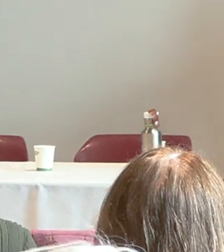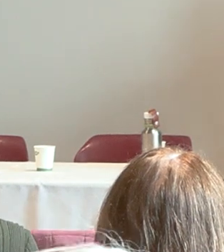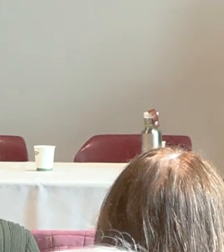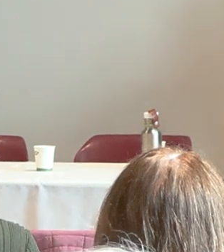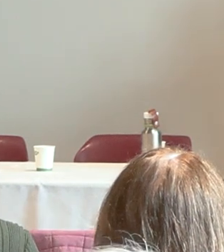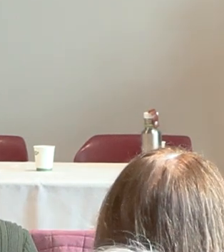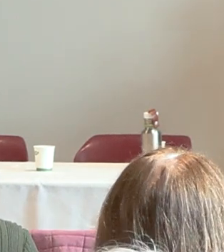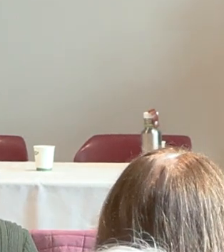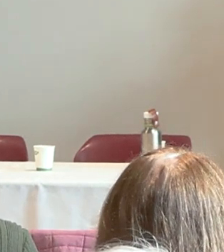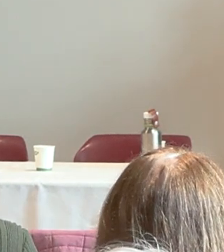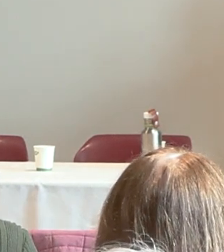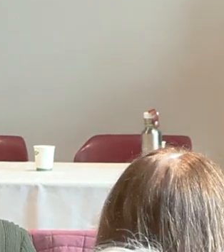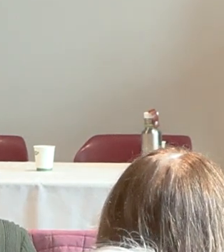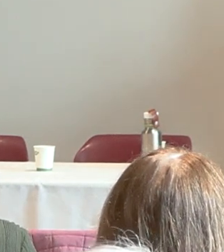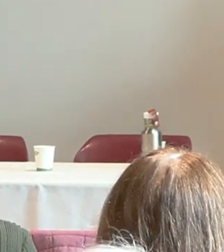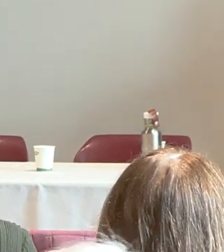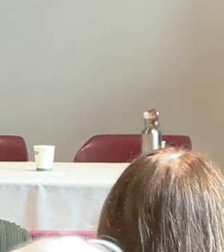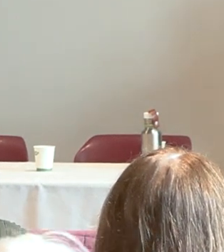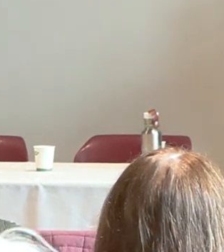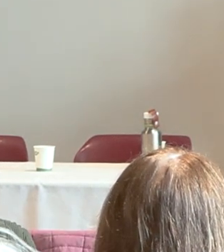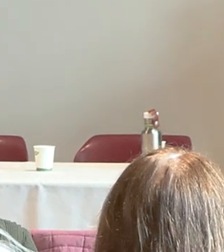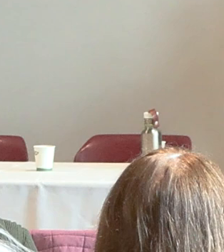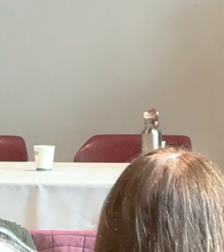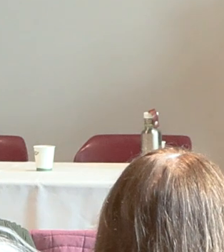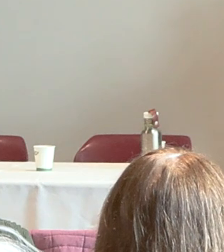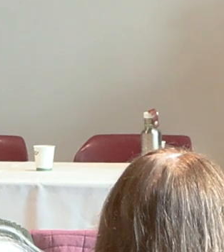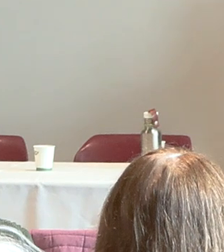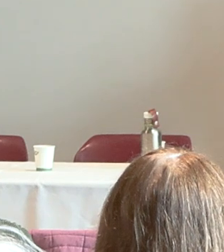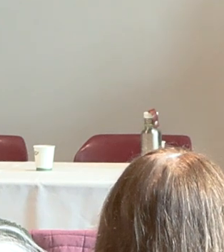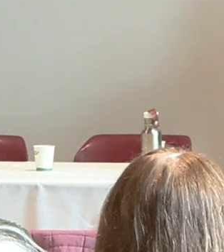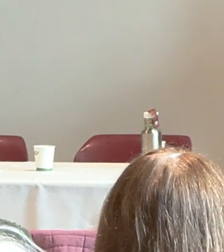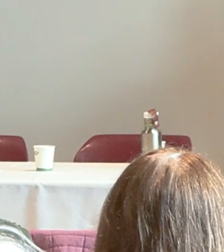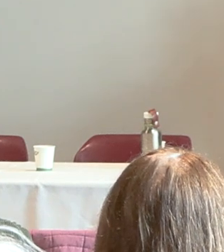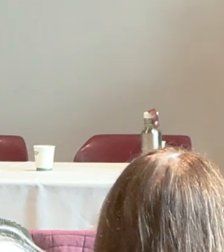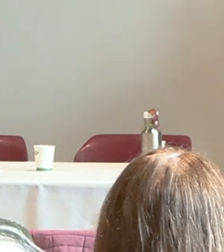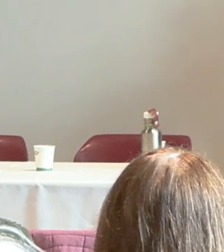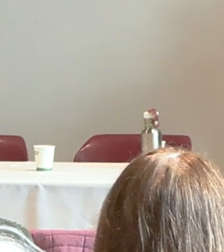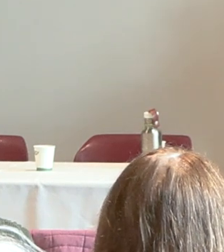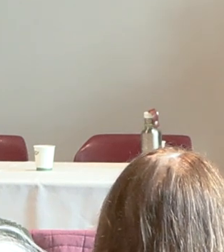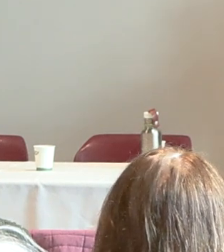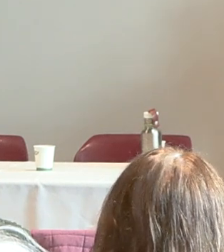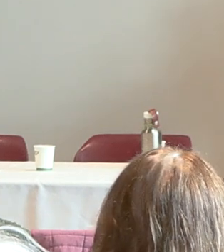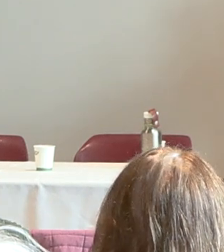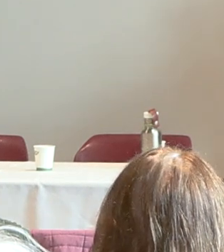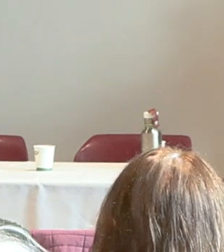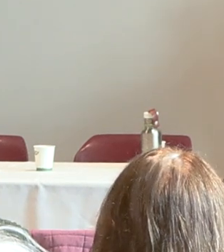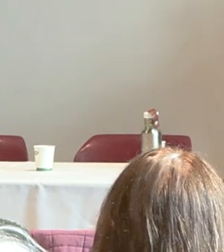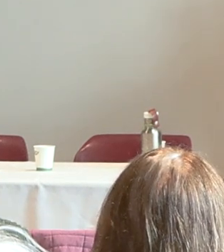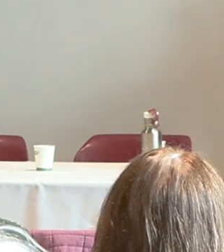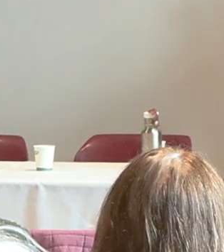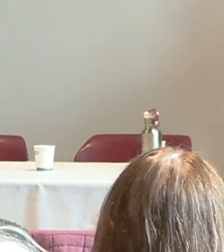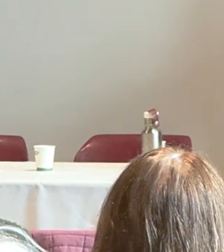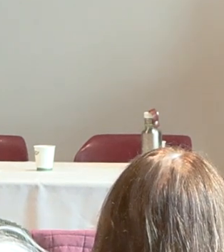Abel is best known for the song Strange Fruit, which he wrote after seeing a photograph of the lynching of